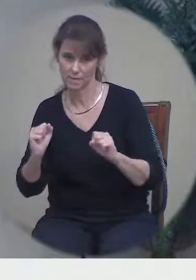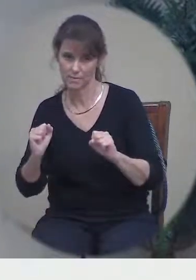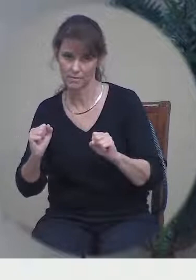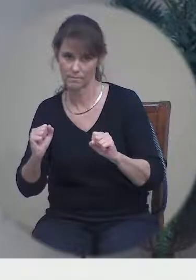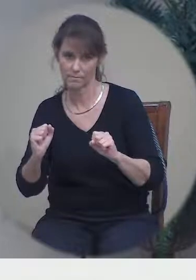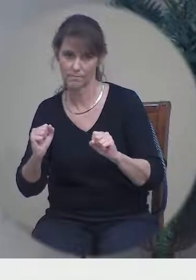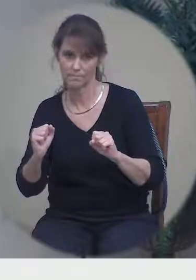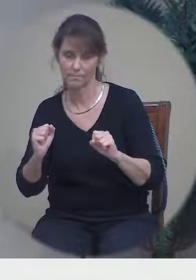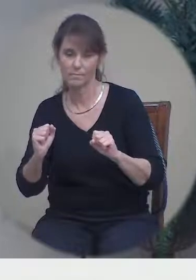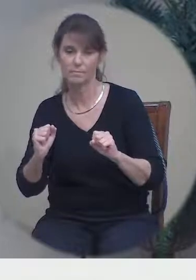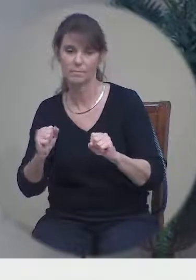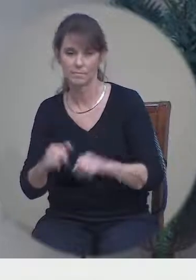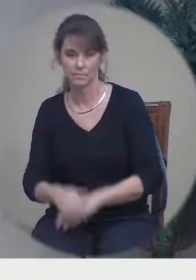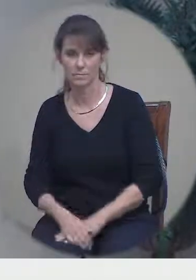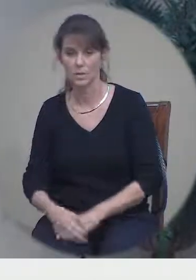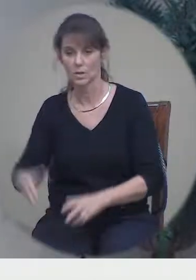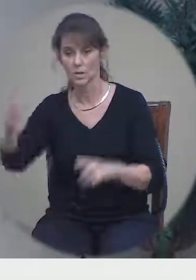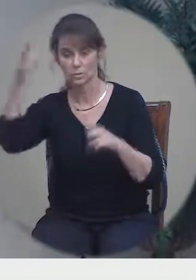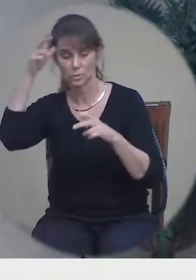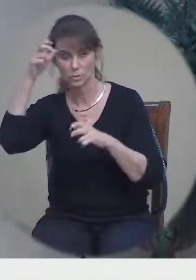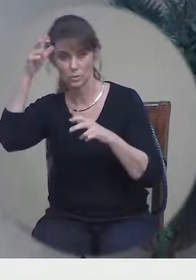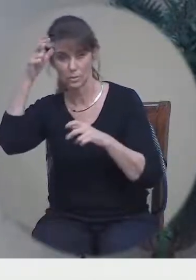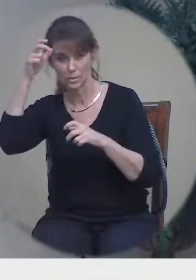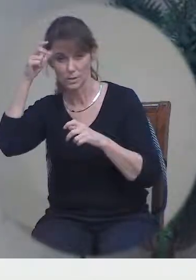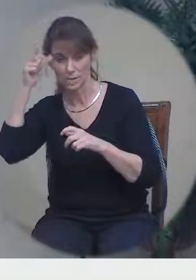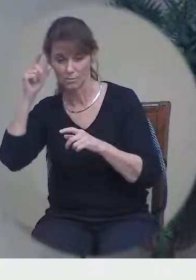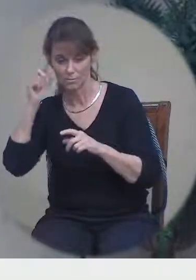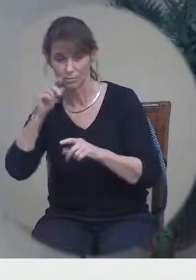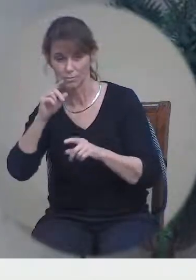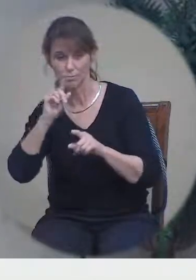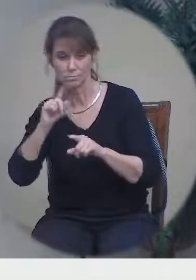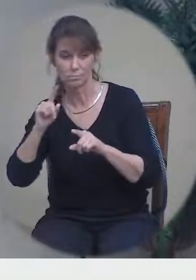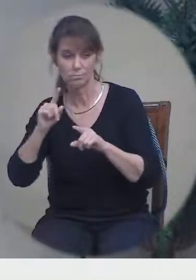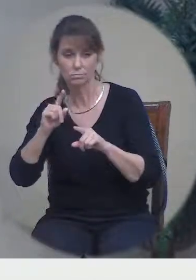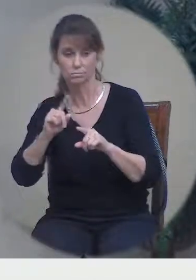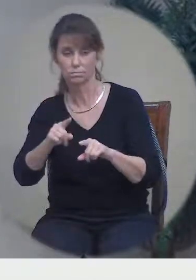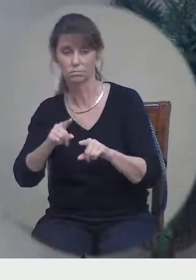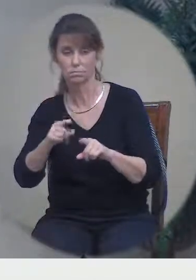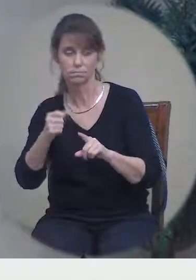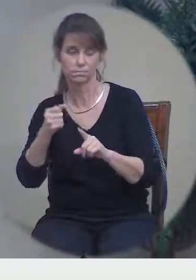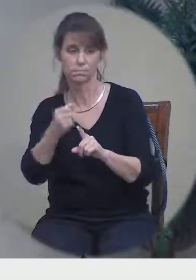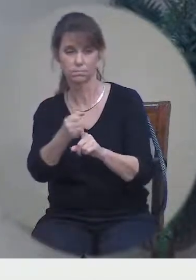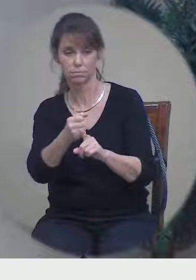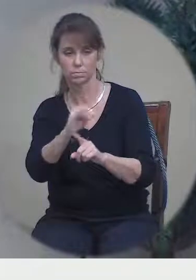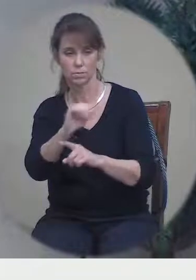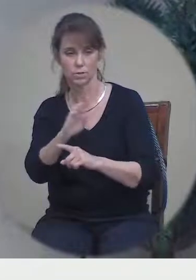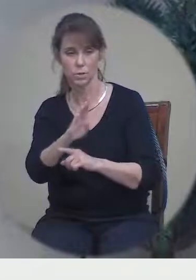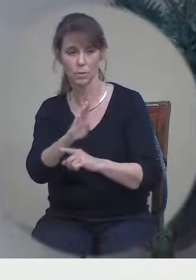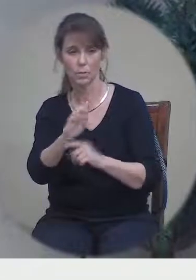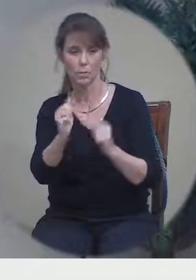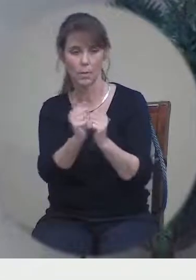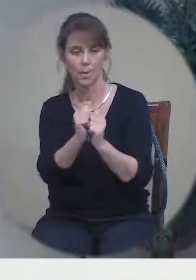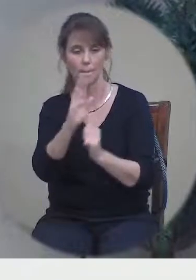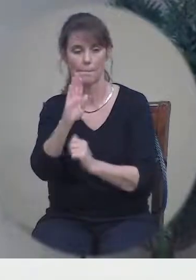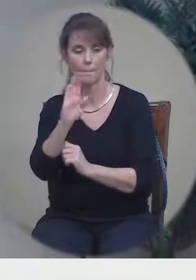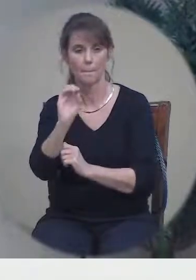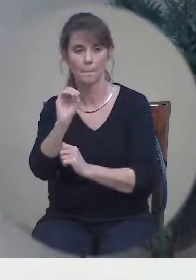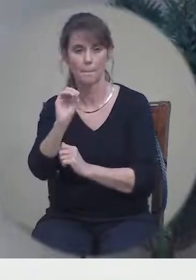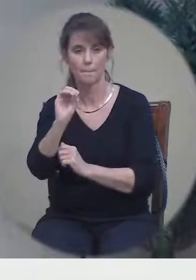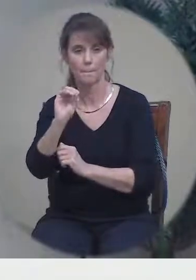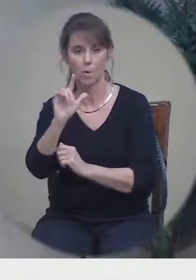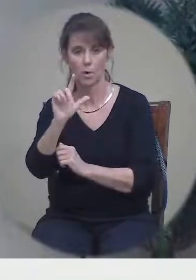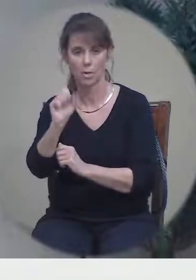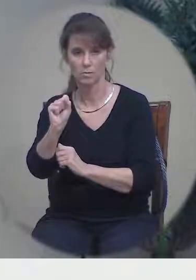and smote Job with sore boils from the sole of his foot to the crown of his